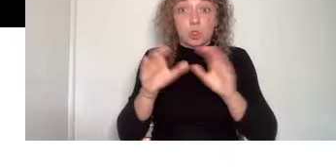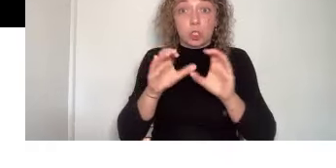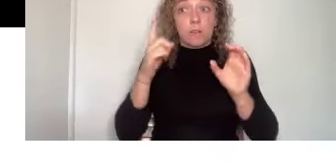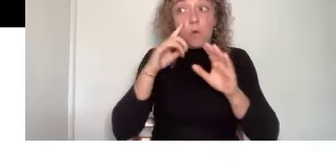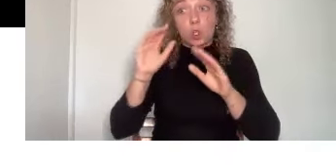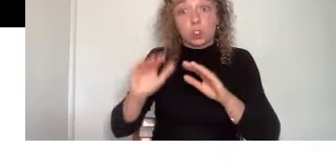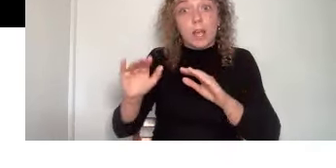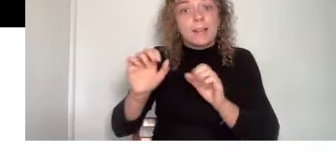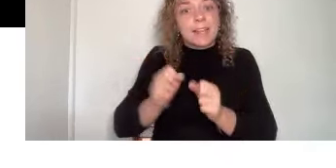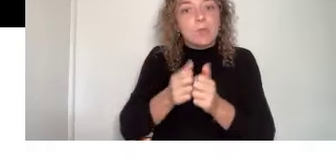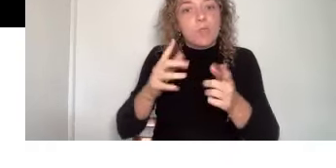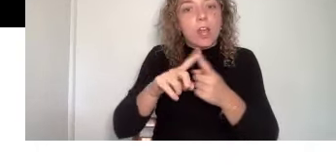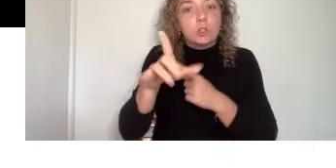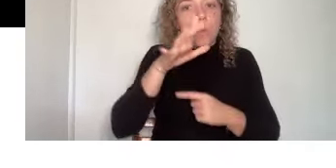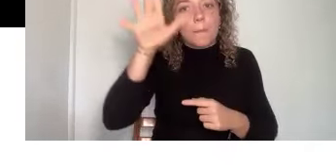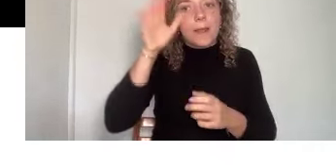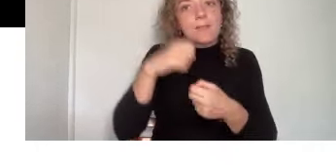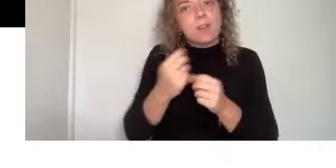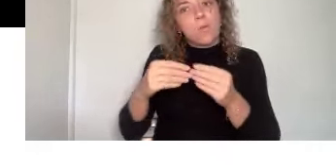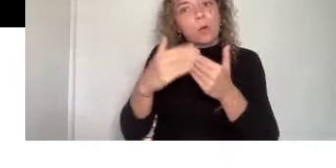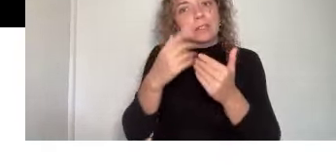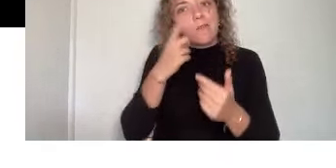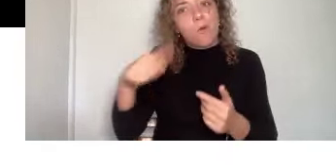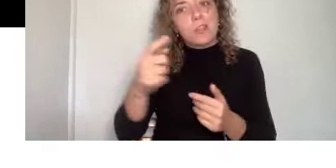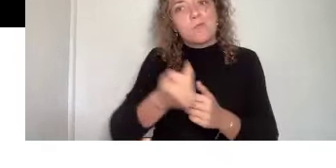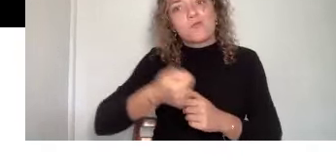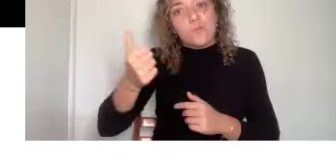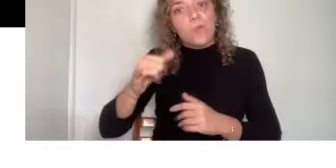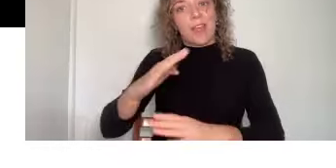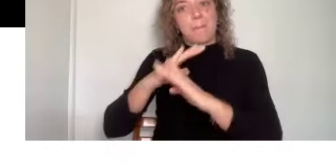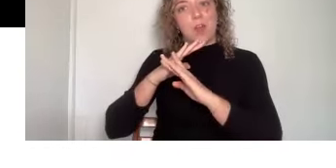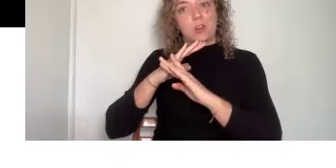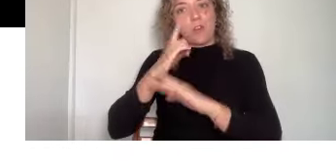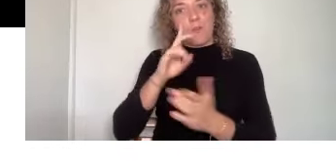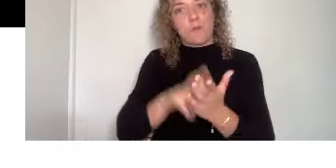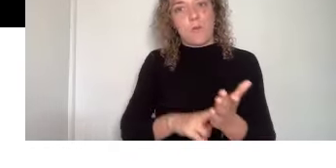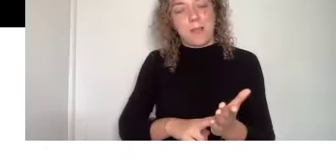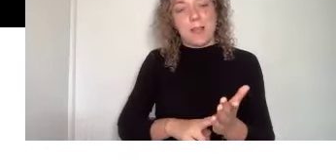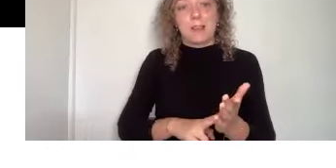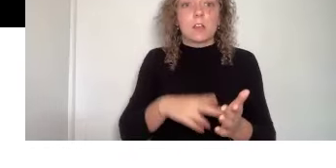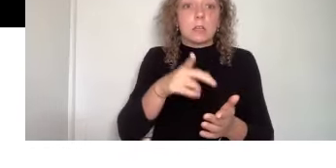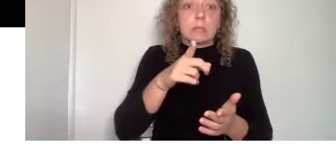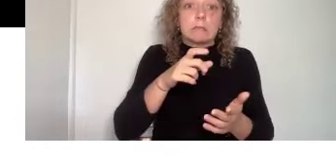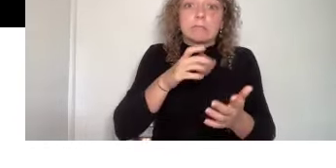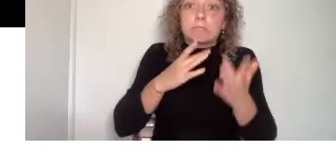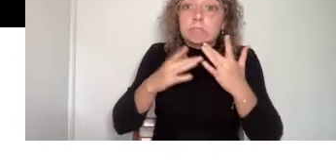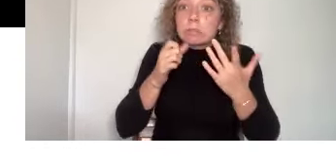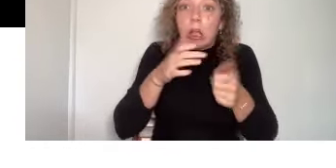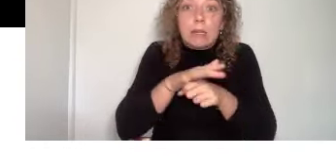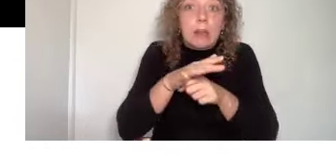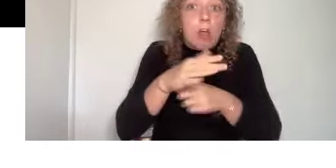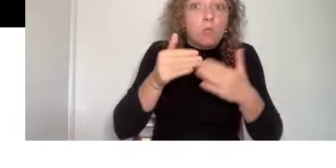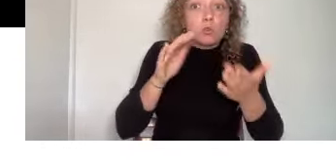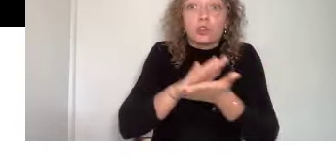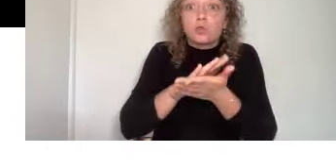provide it to that parent to just make it easier for them and remove that barrier for enrollment. Lack of available preschool programs. You just had